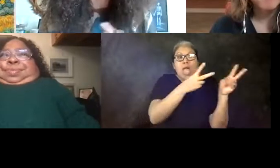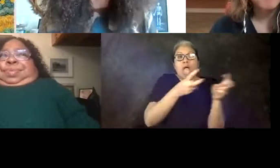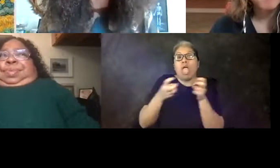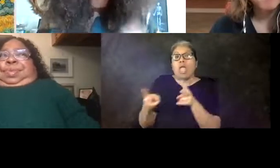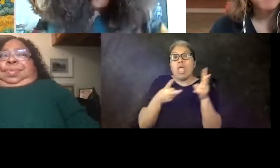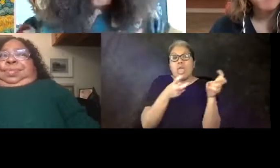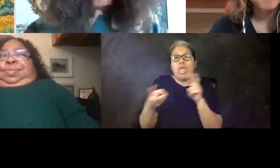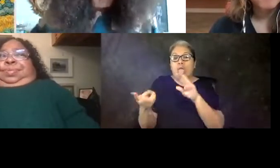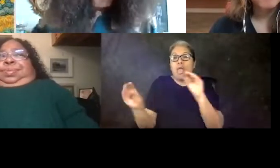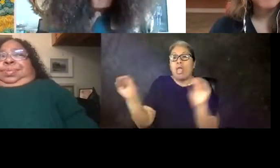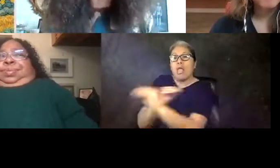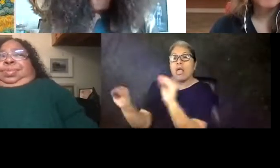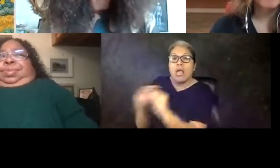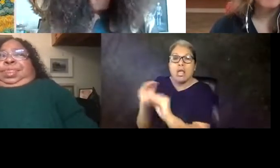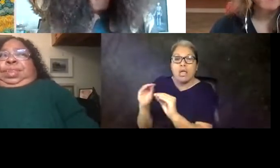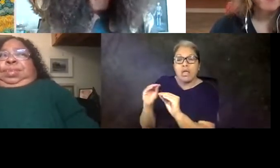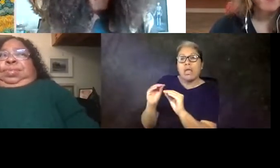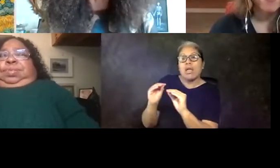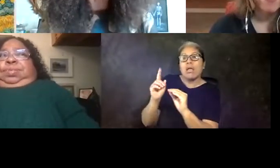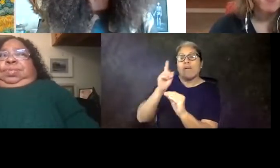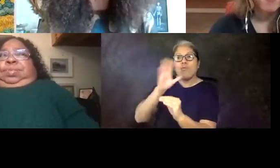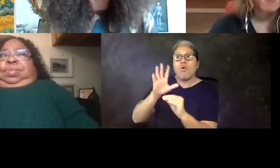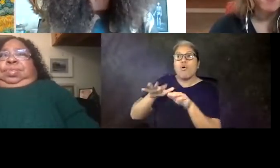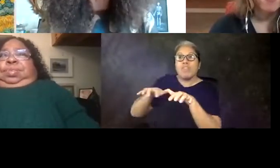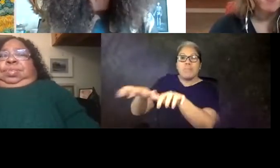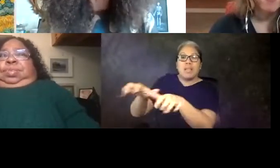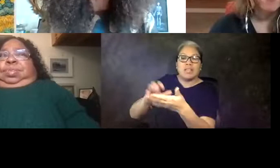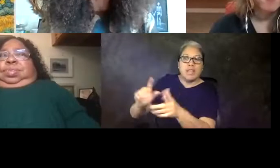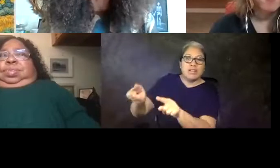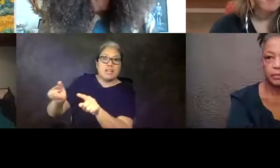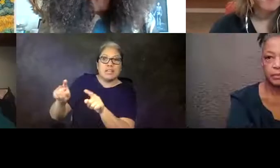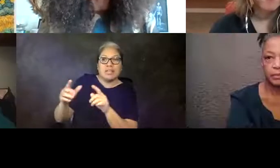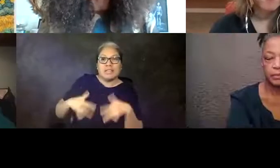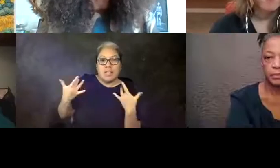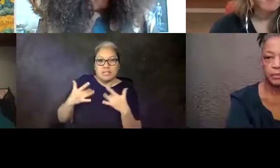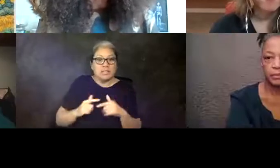and rehashed for the masses that attended these events.